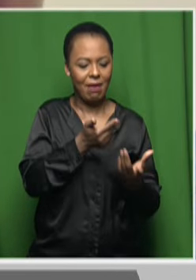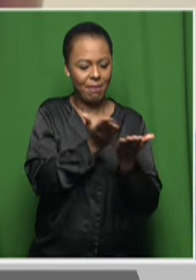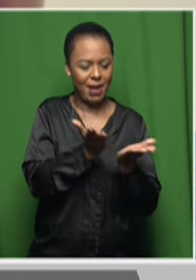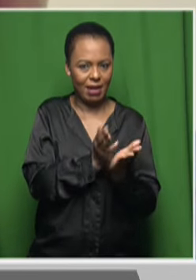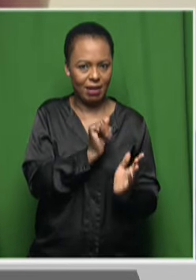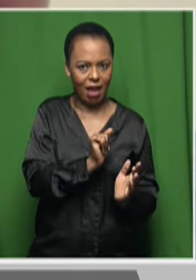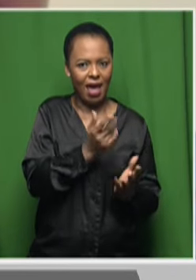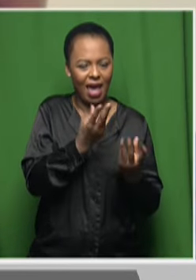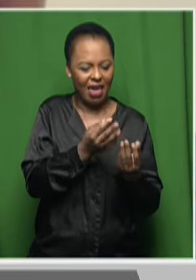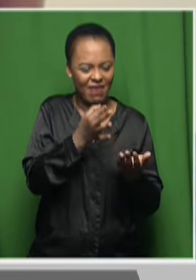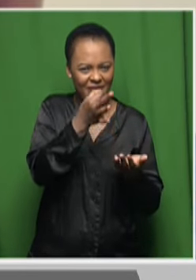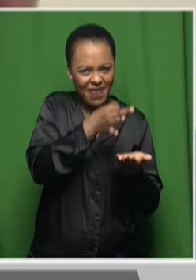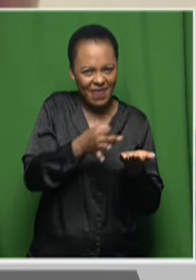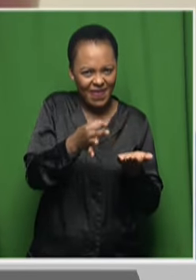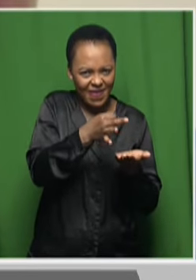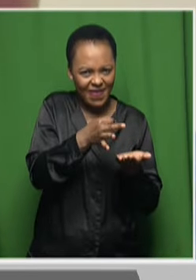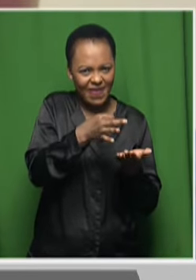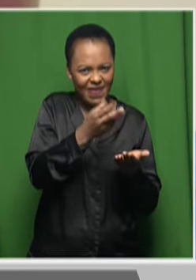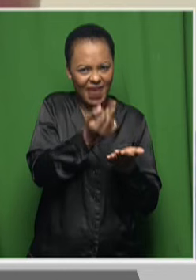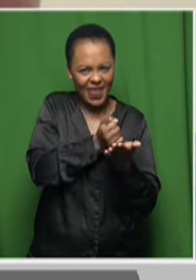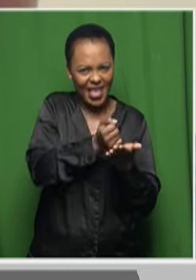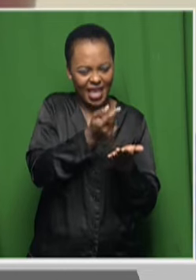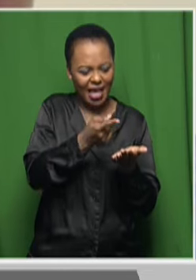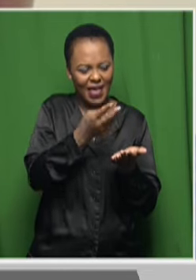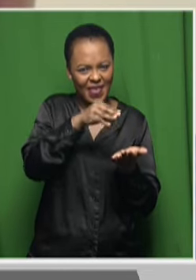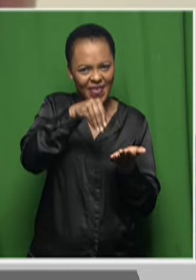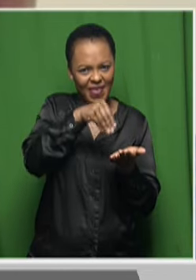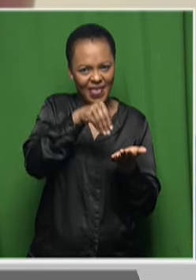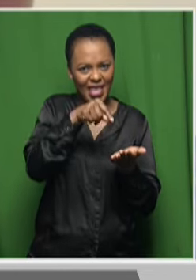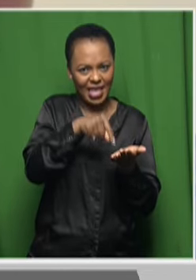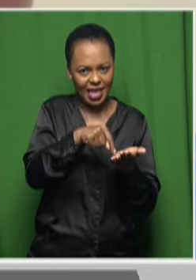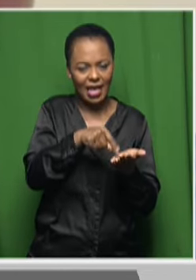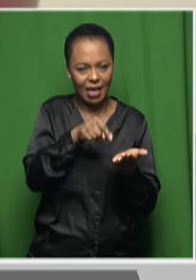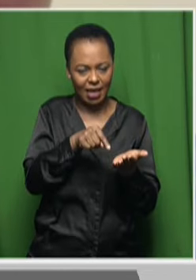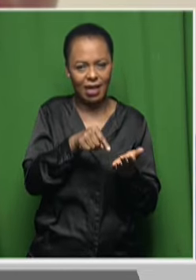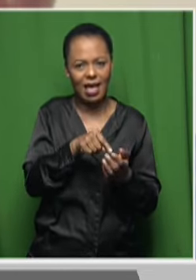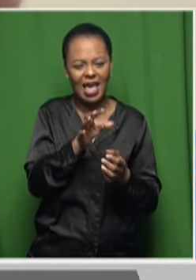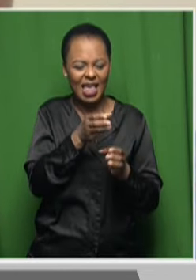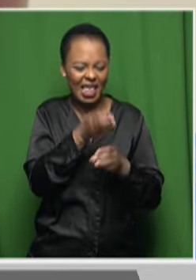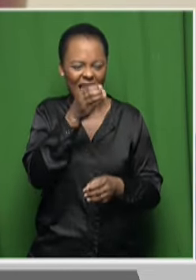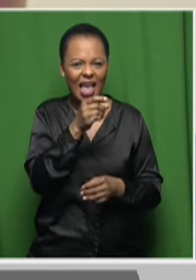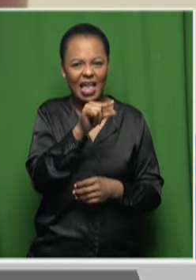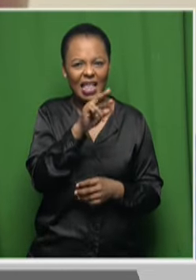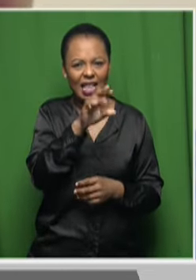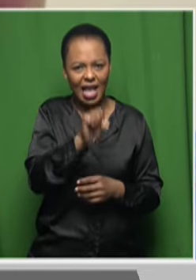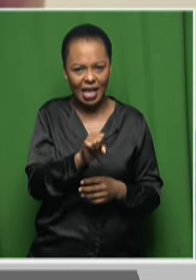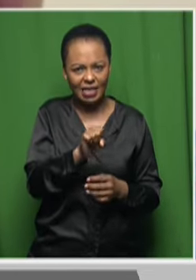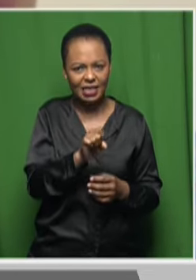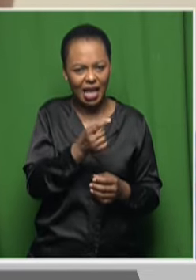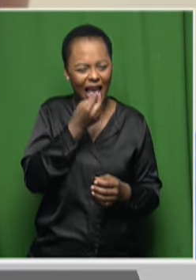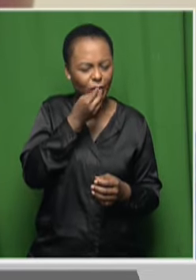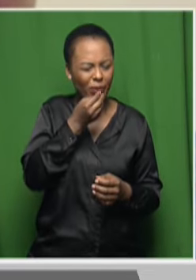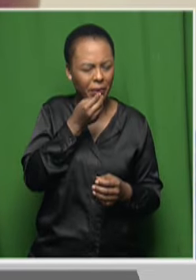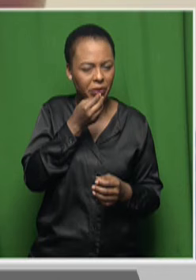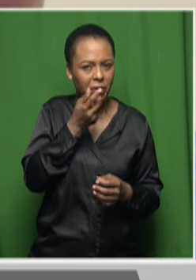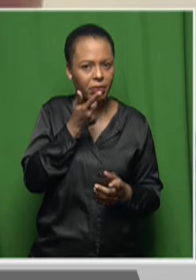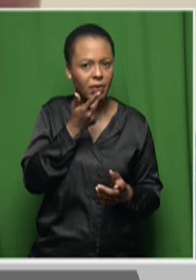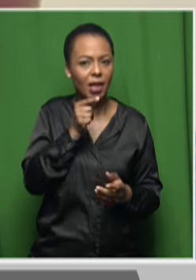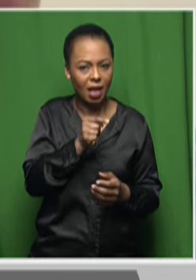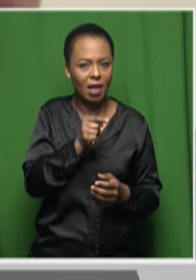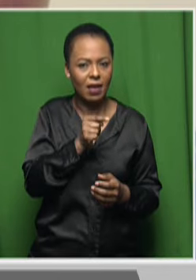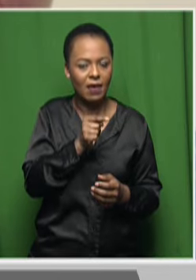also remember that Sobukwe on Robben Island, he was kept away from all other people for 6 years, not talking